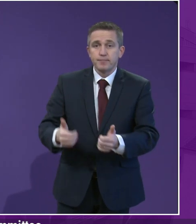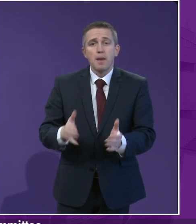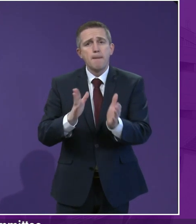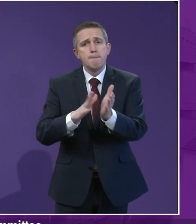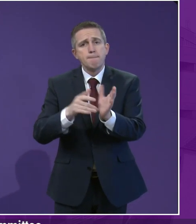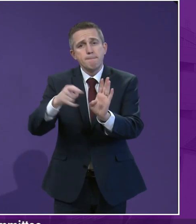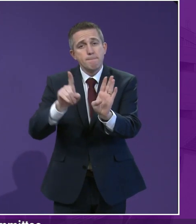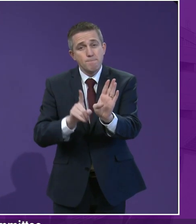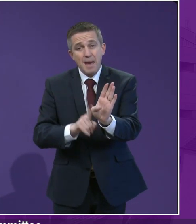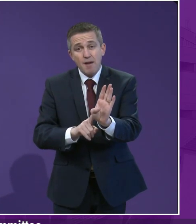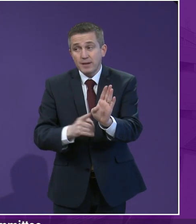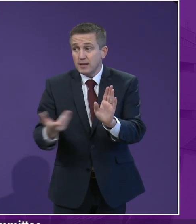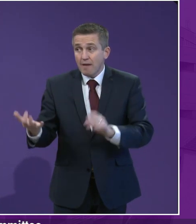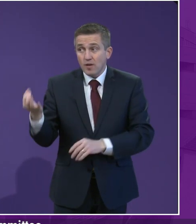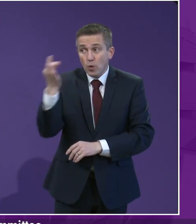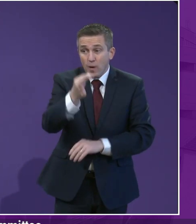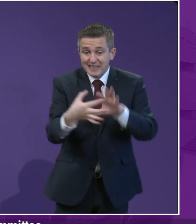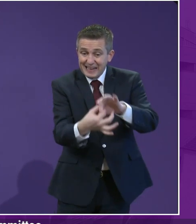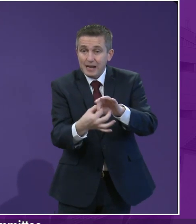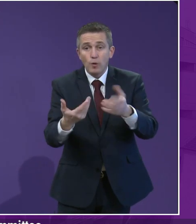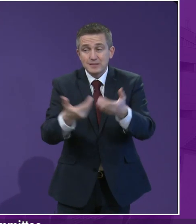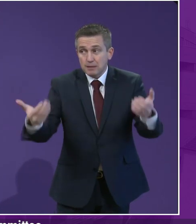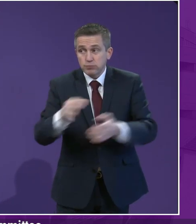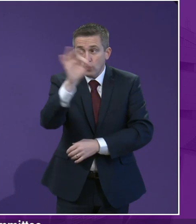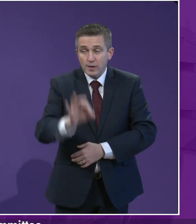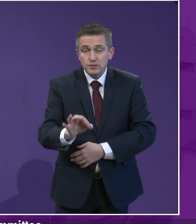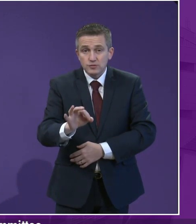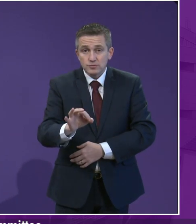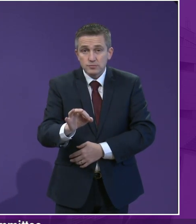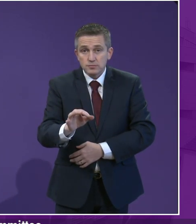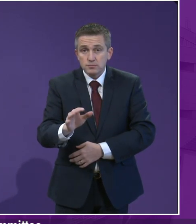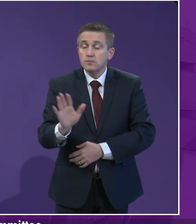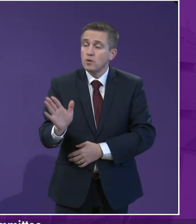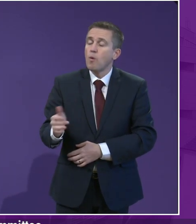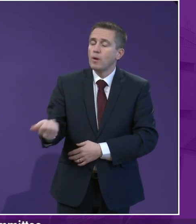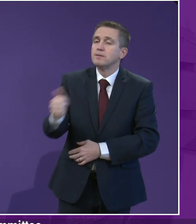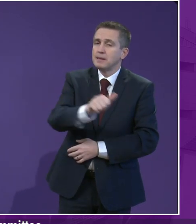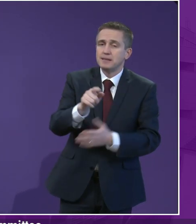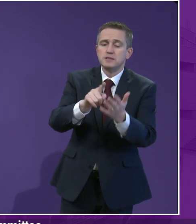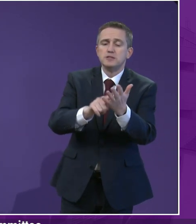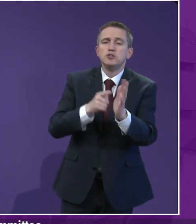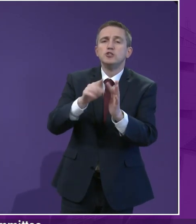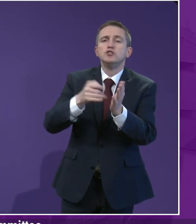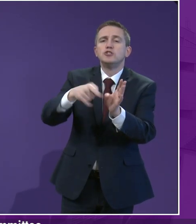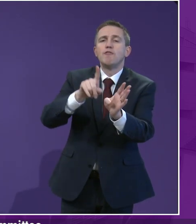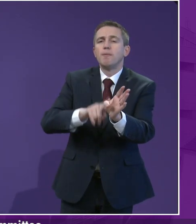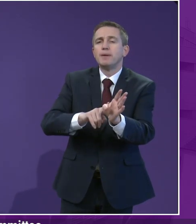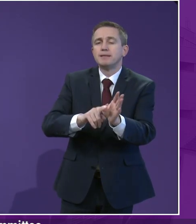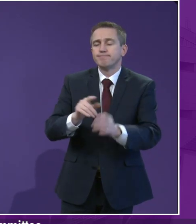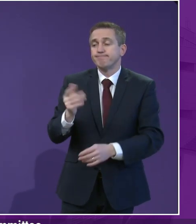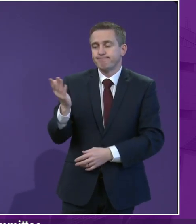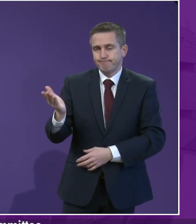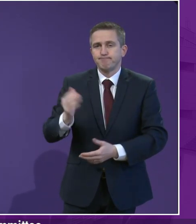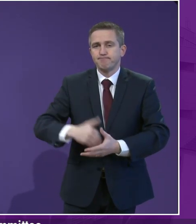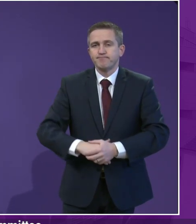thinking, I think, is exactly what the BSL Act is trying to nurture right across the